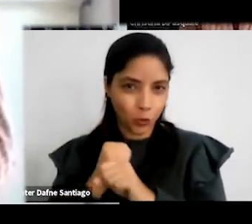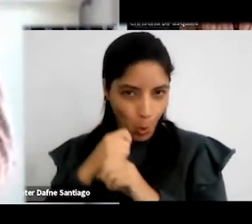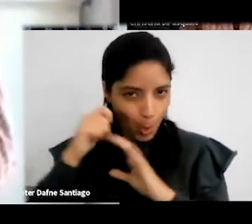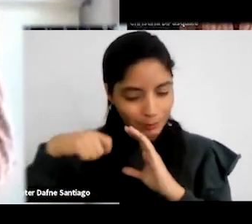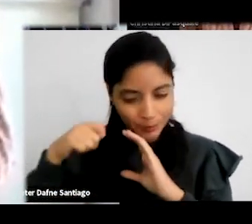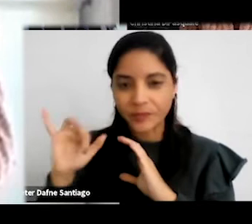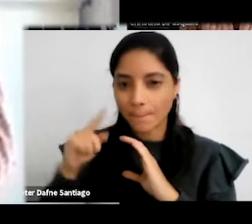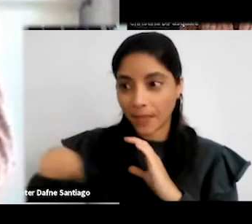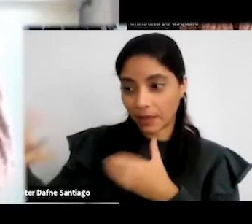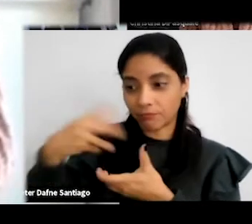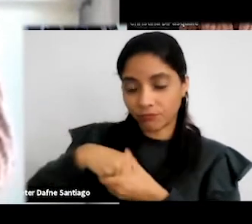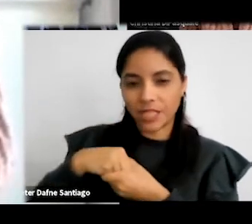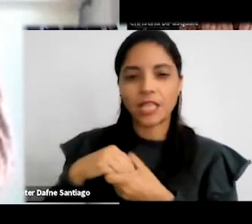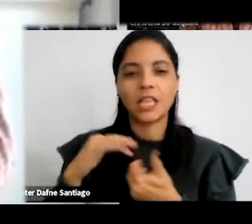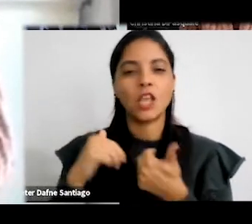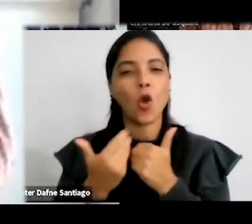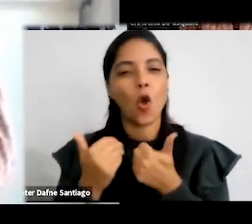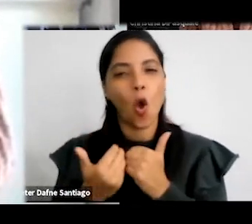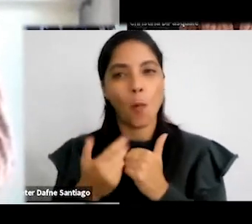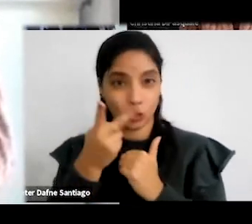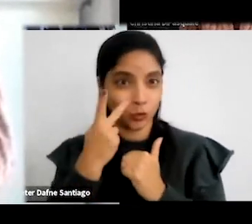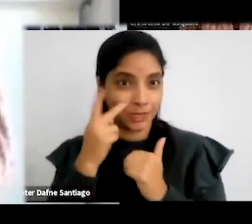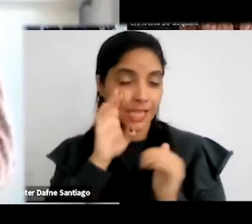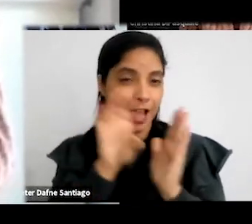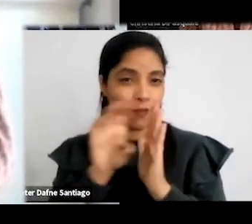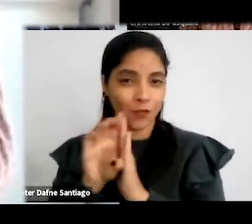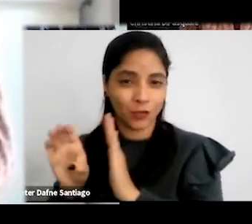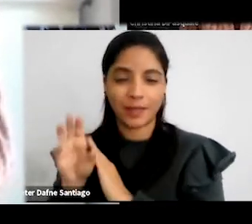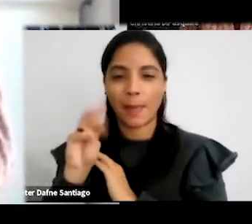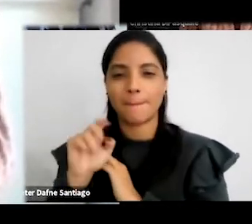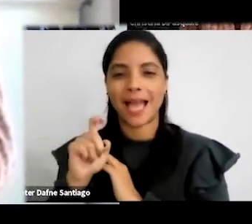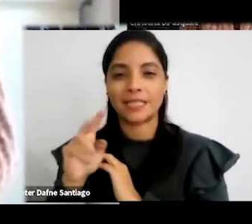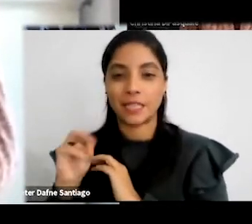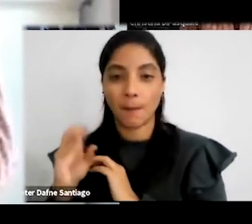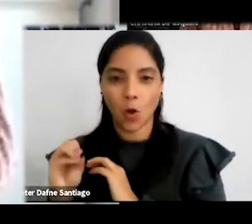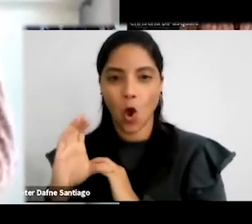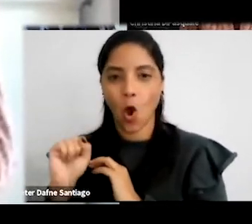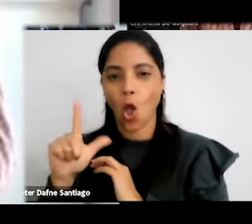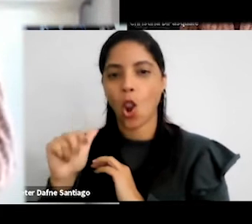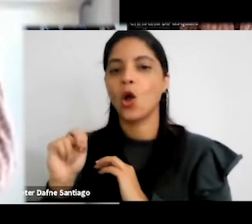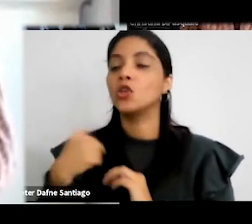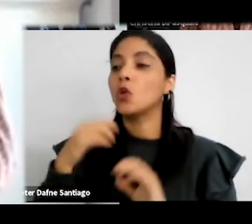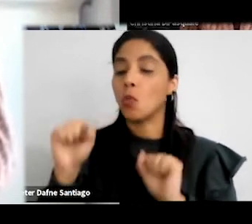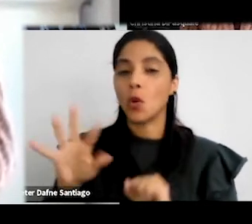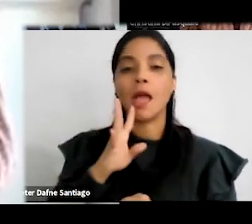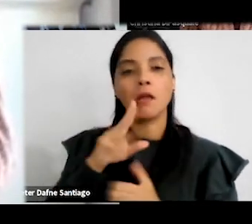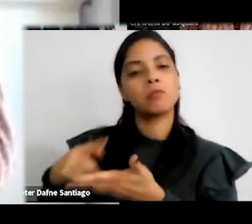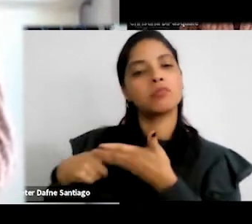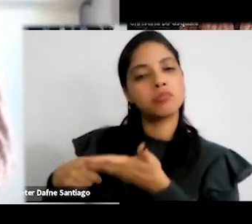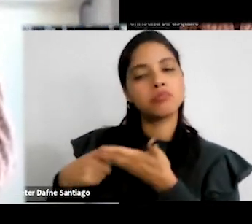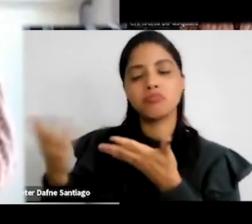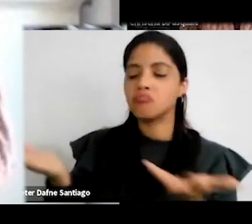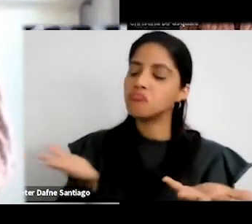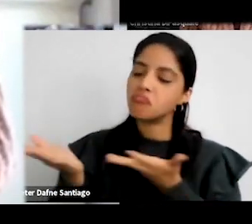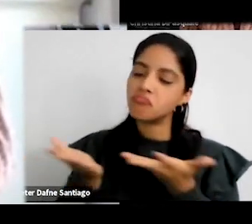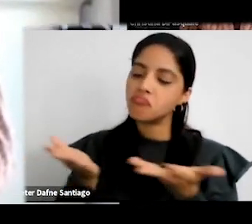Maximo Colon's photographs at Centro, I was also able to reach out to him, and we went through those photos and other ones that